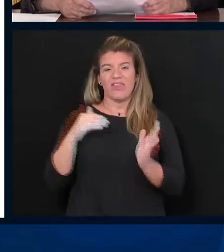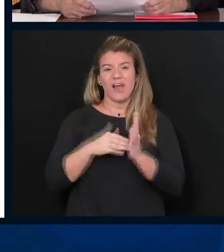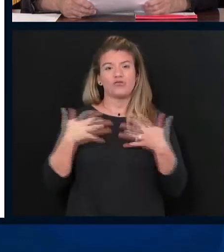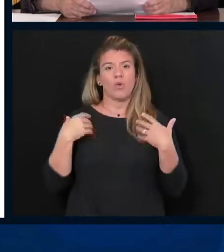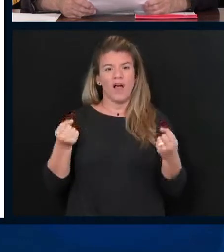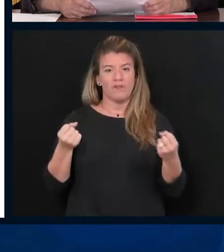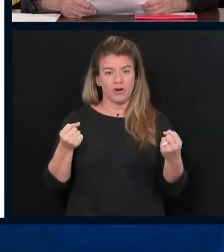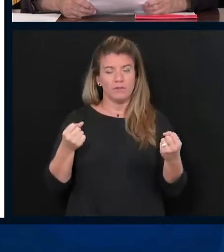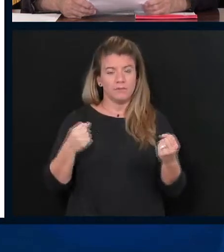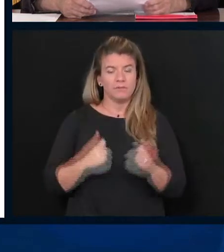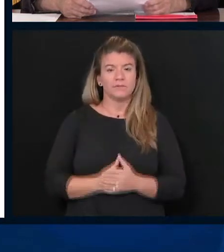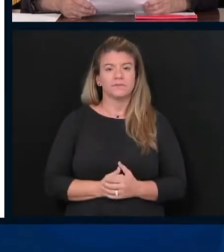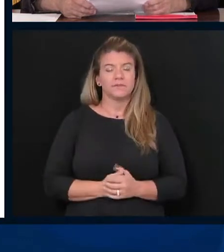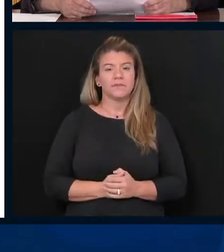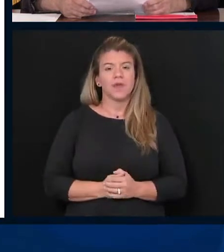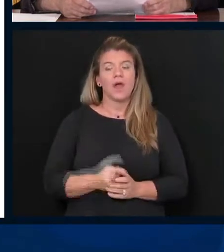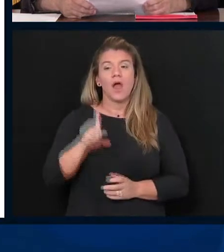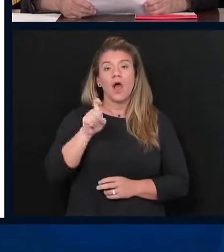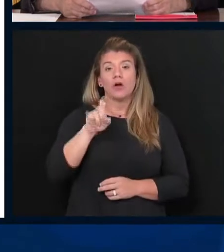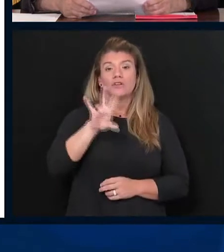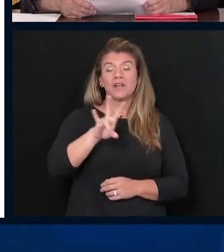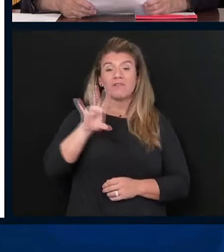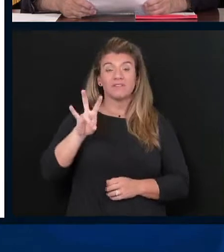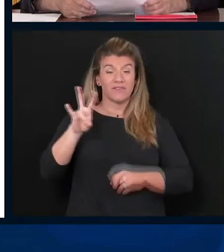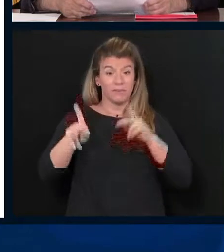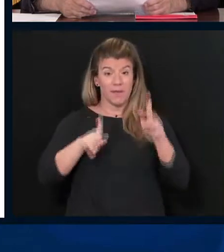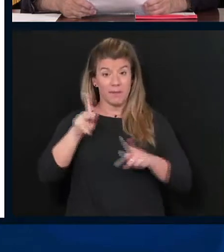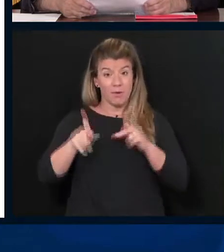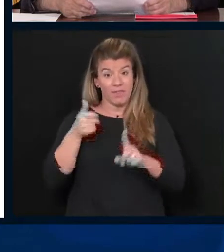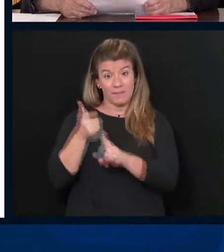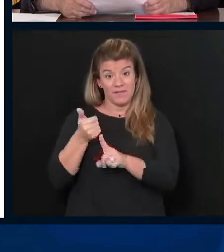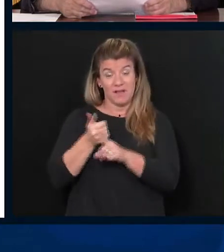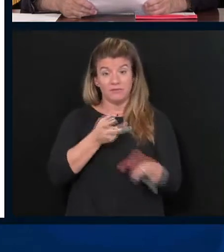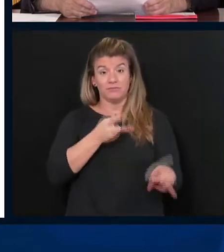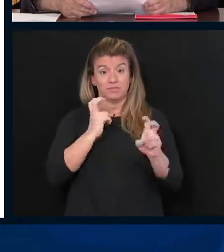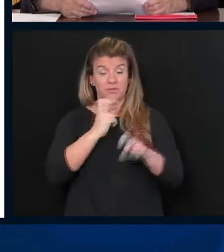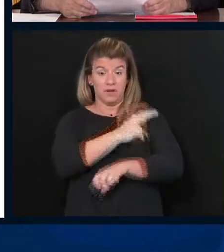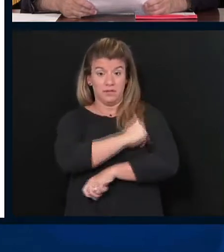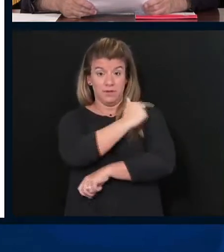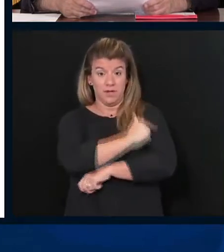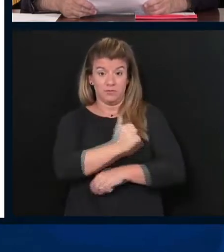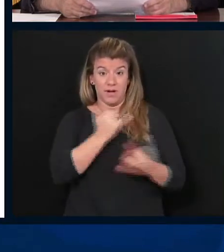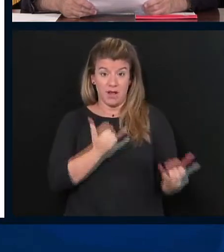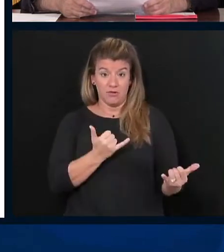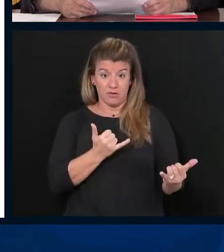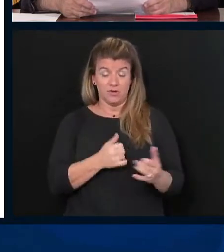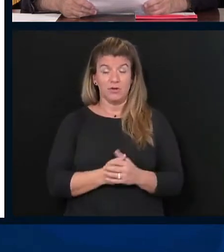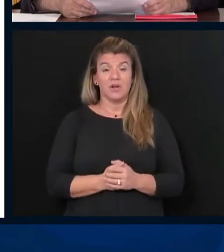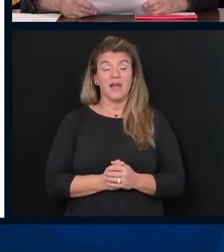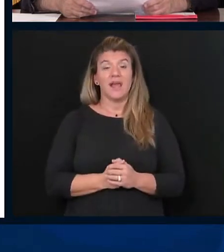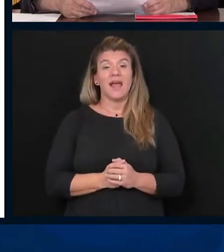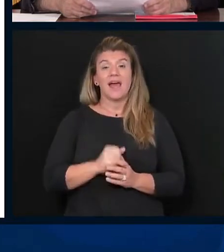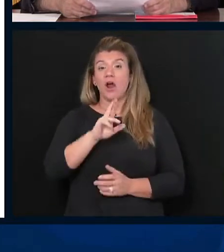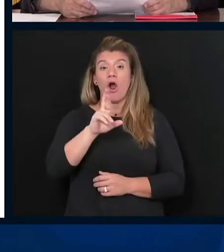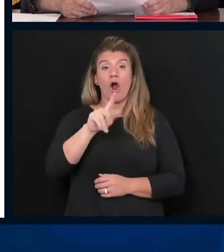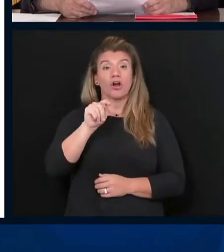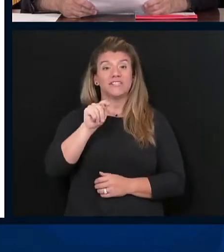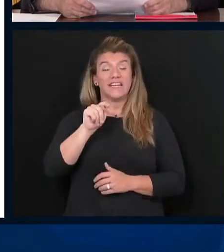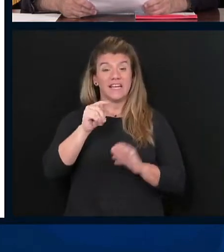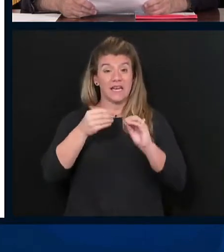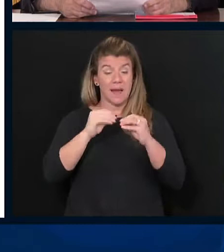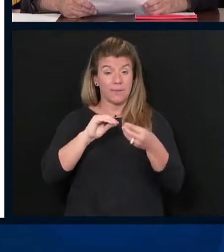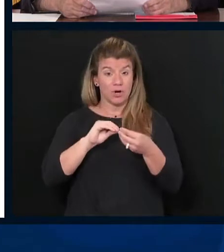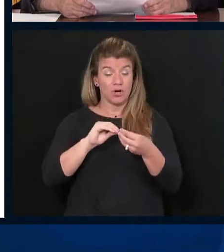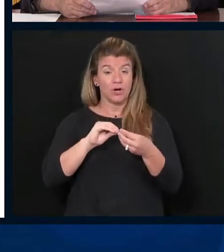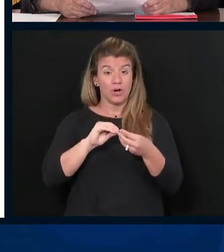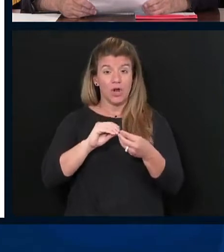cases. We have 177 people that are hospitalized at this time, and our reproduction RT